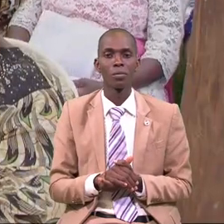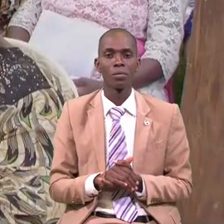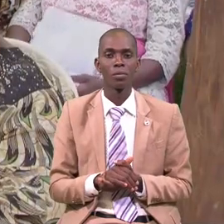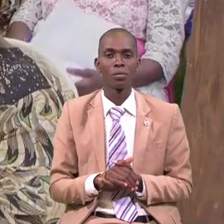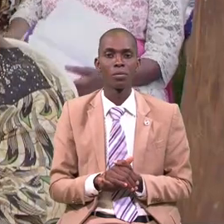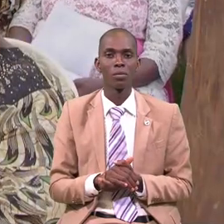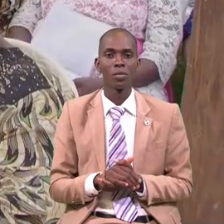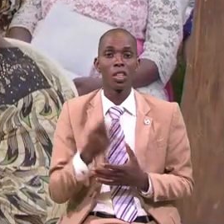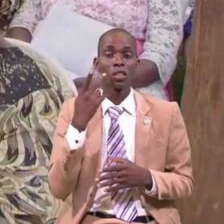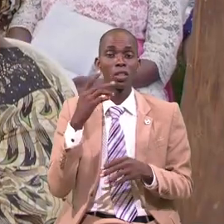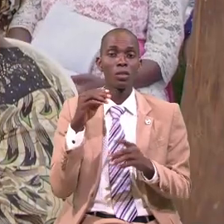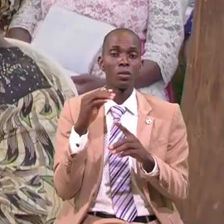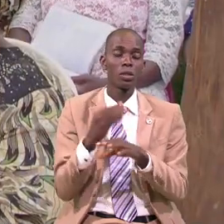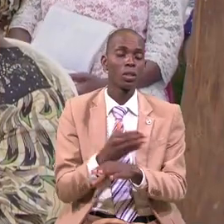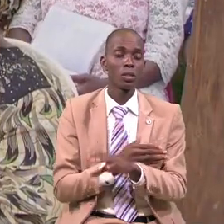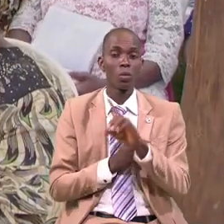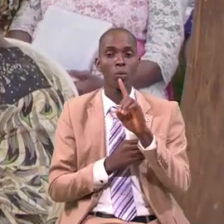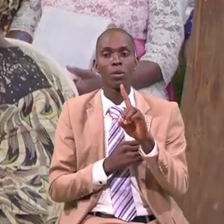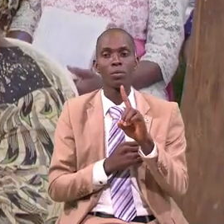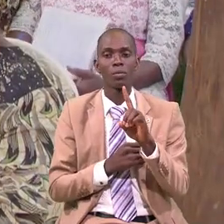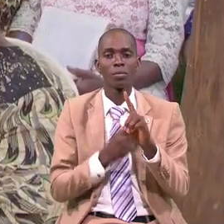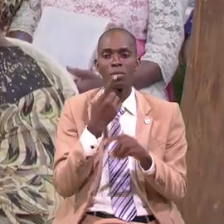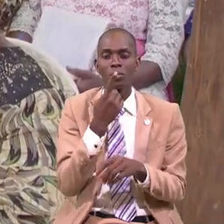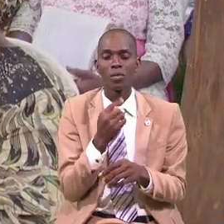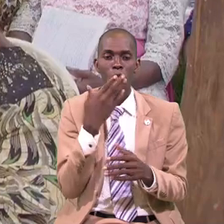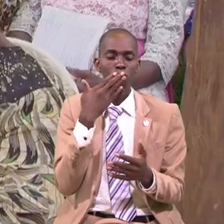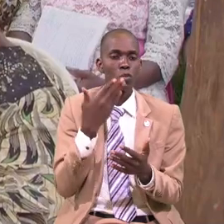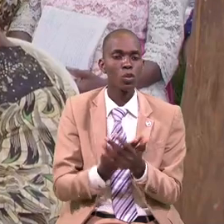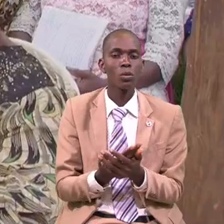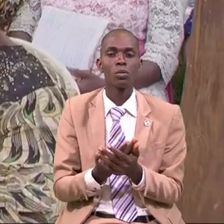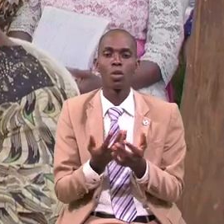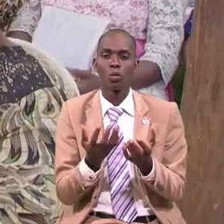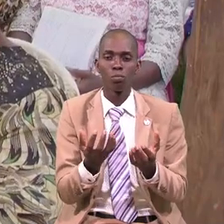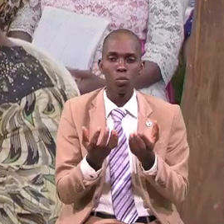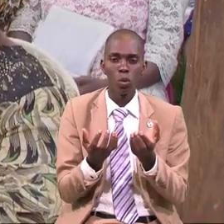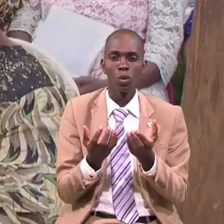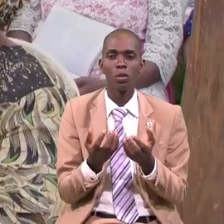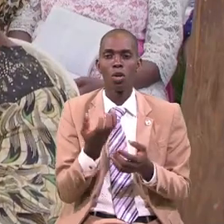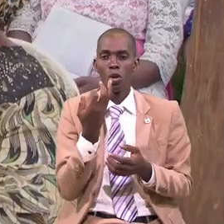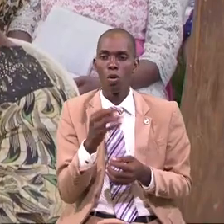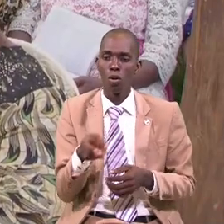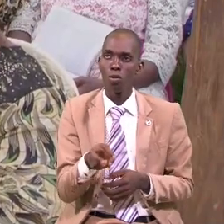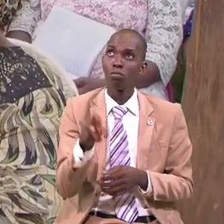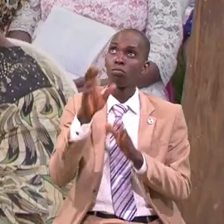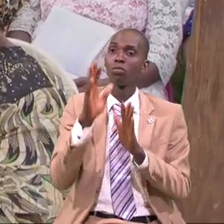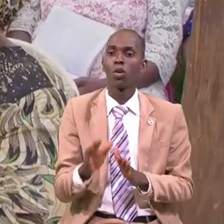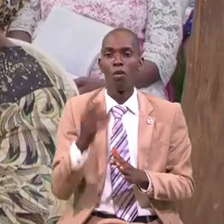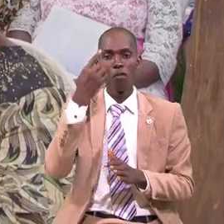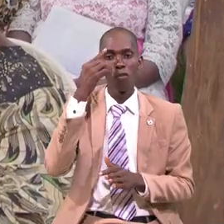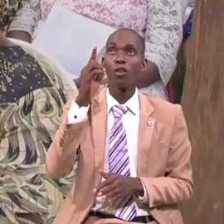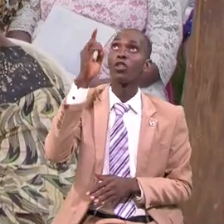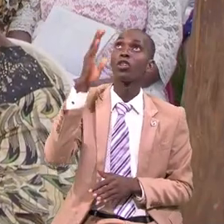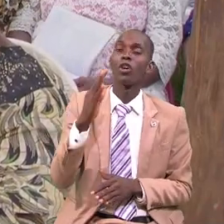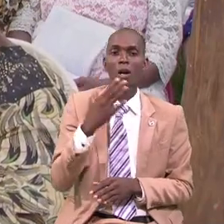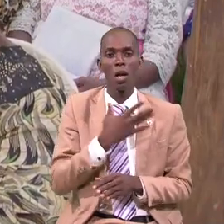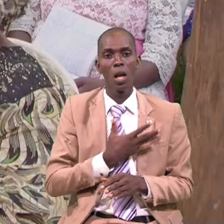Look at number one. The good thirst of pilgrims for God and godliness.